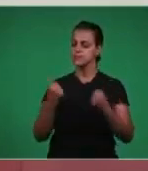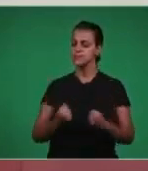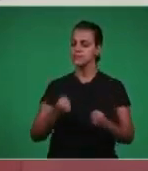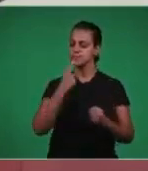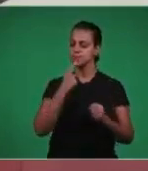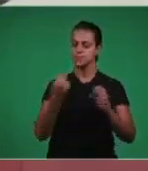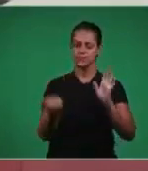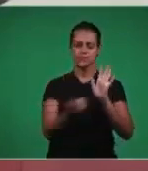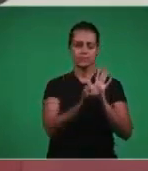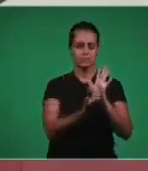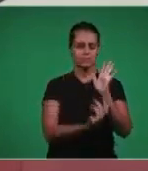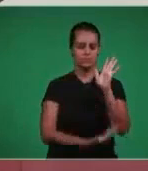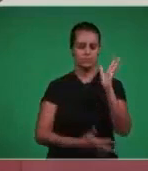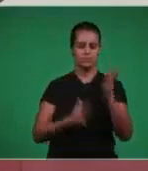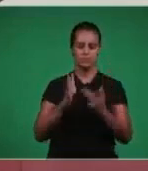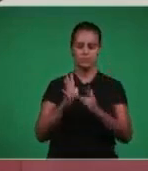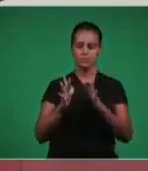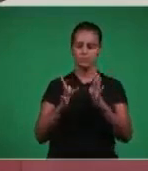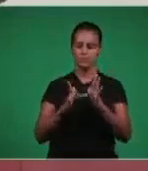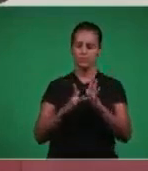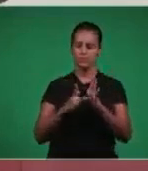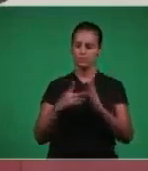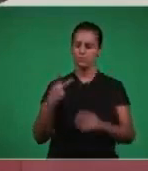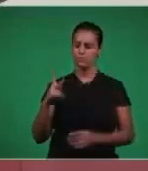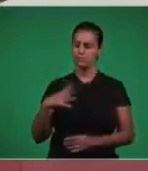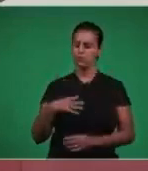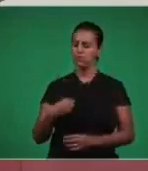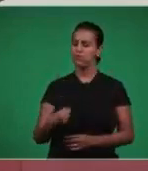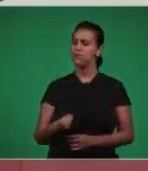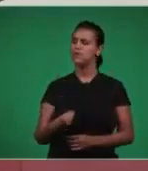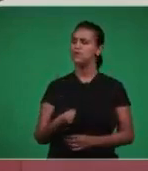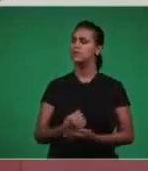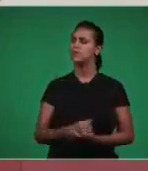for the power that is in the blood of your Son, Jesus.